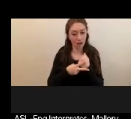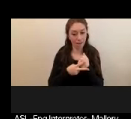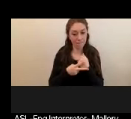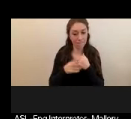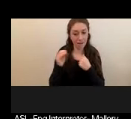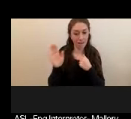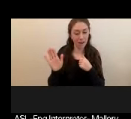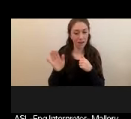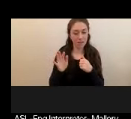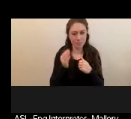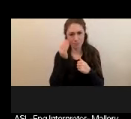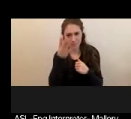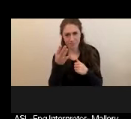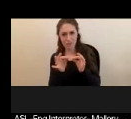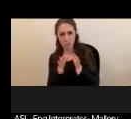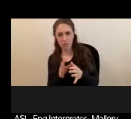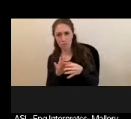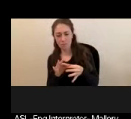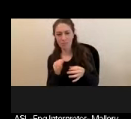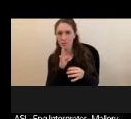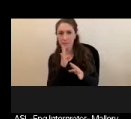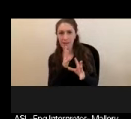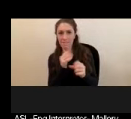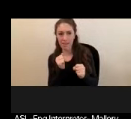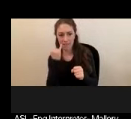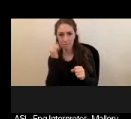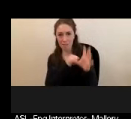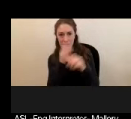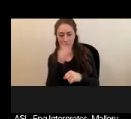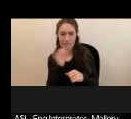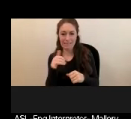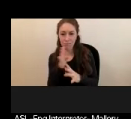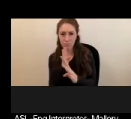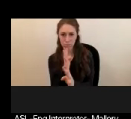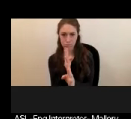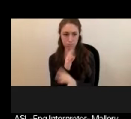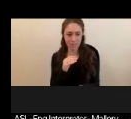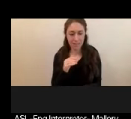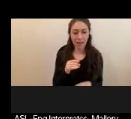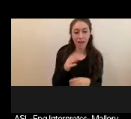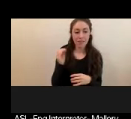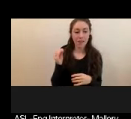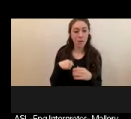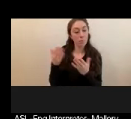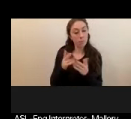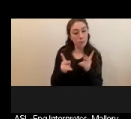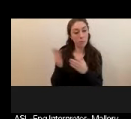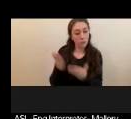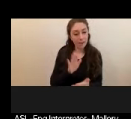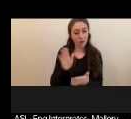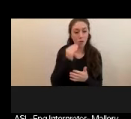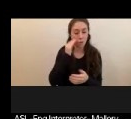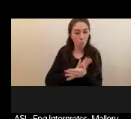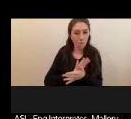Roundup program to offer free transfer services to people in across the region to bring their home movies in to be digitized. We set up